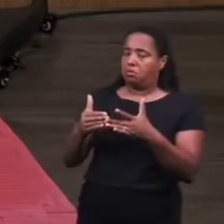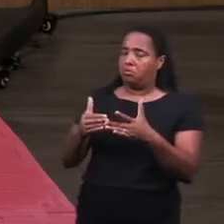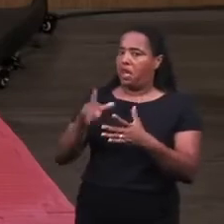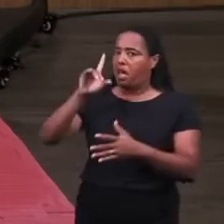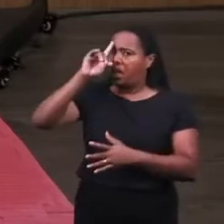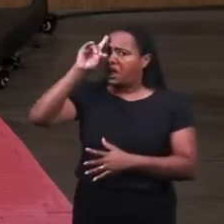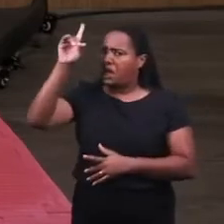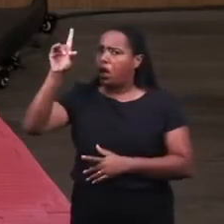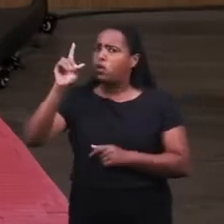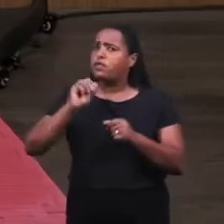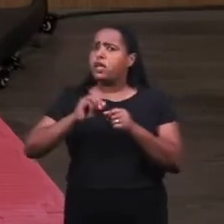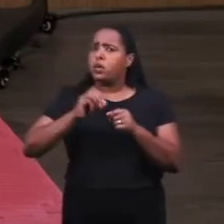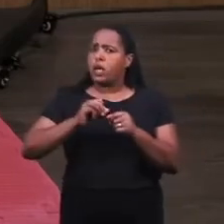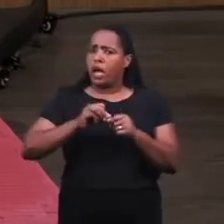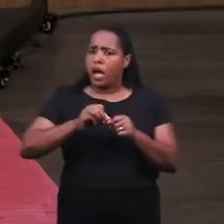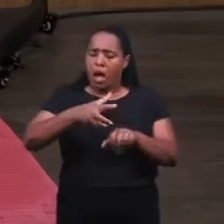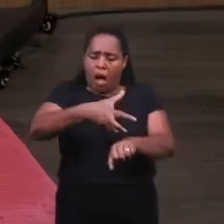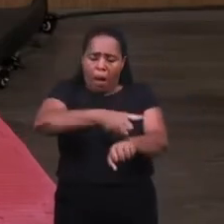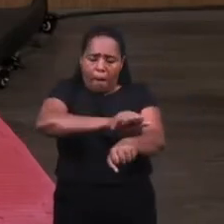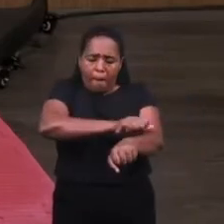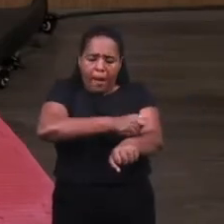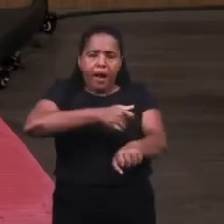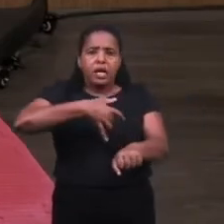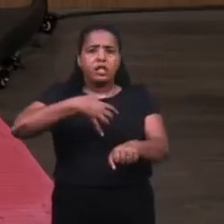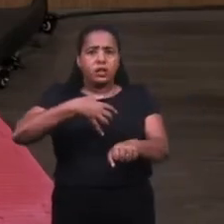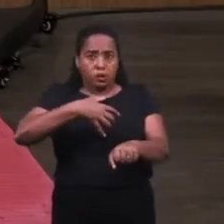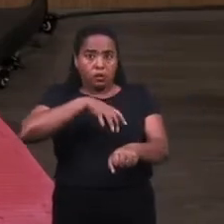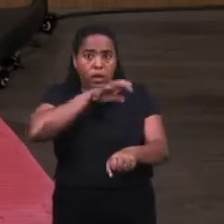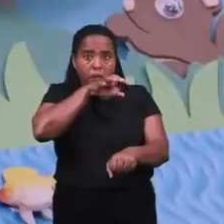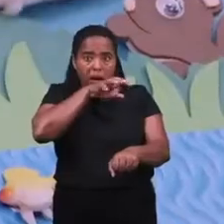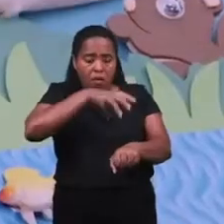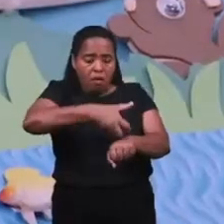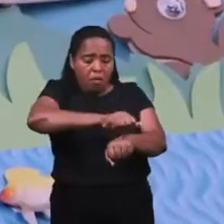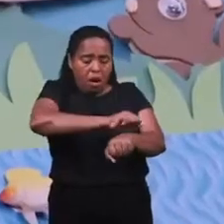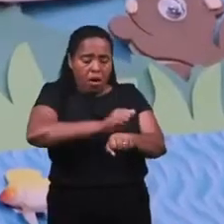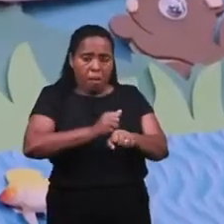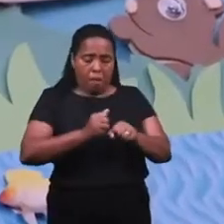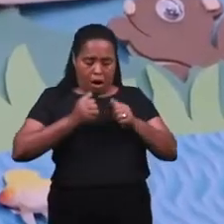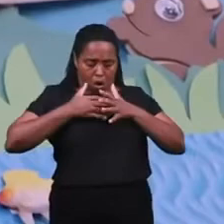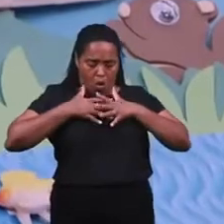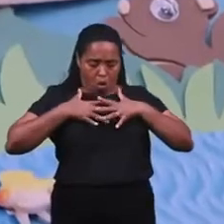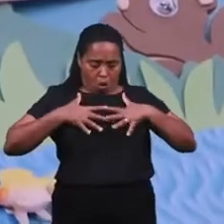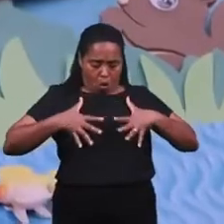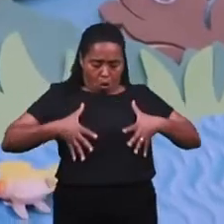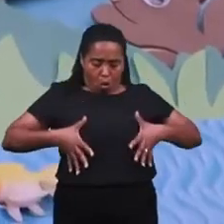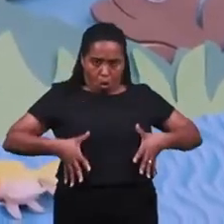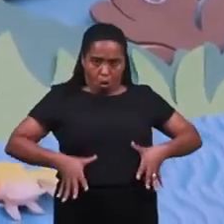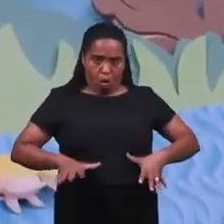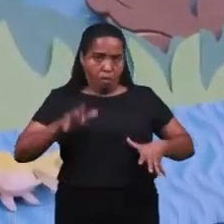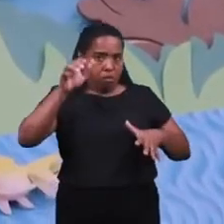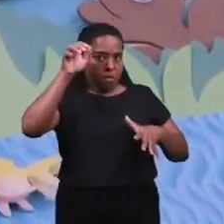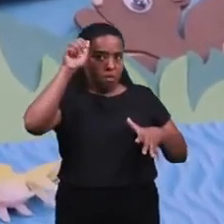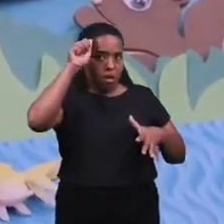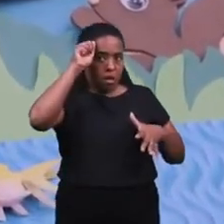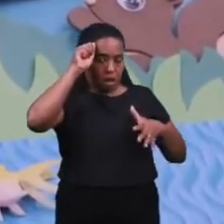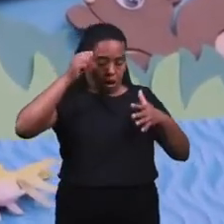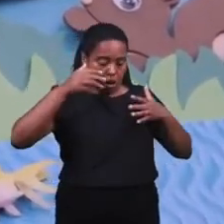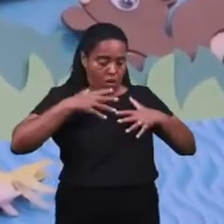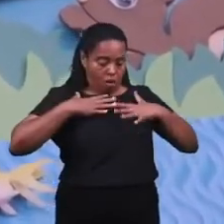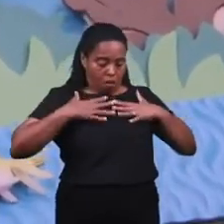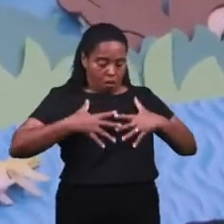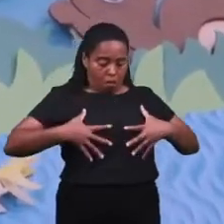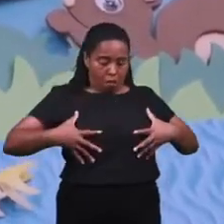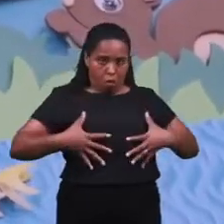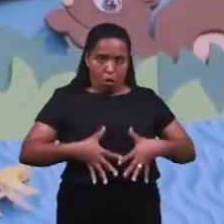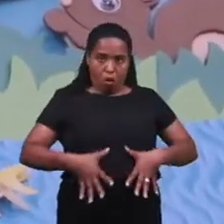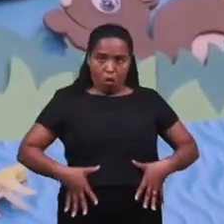skin, he made clothes for them. Clothes for Adam and clothes for Eve. An animal had to